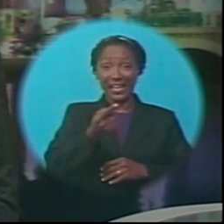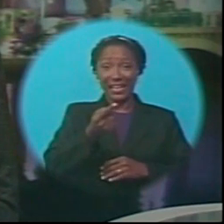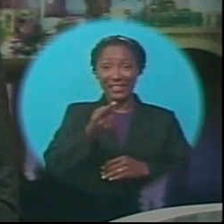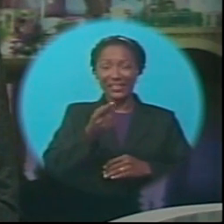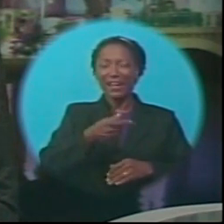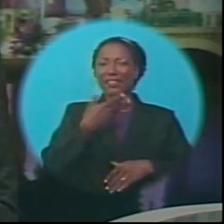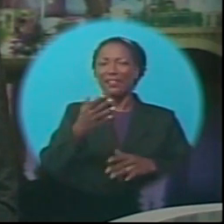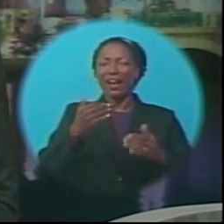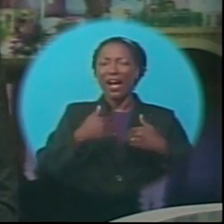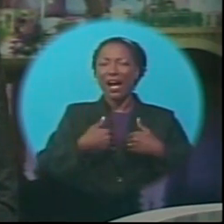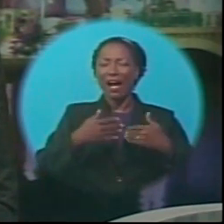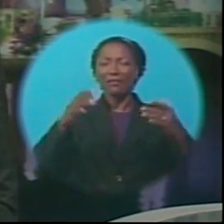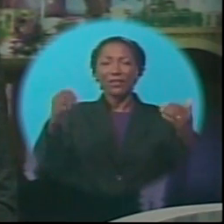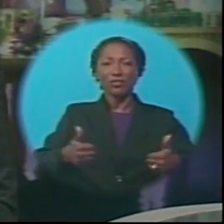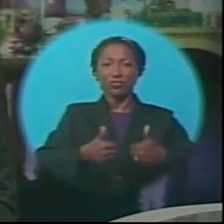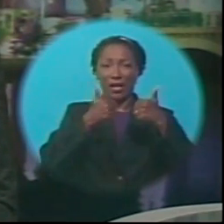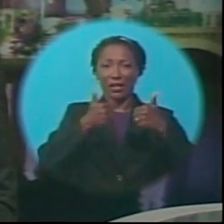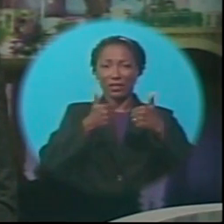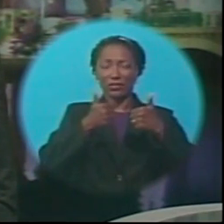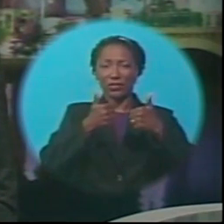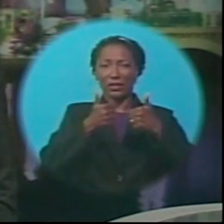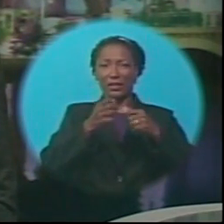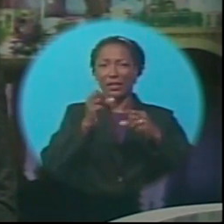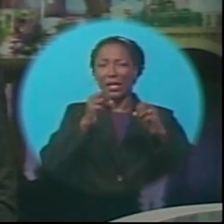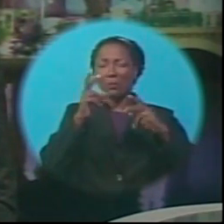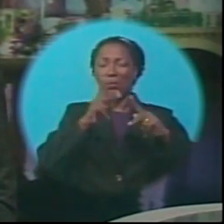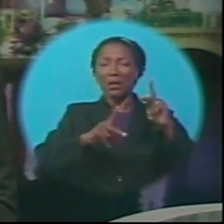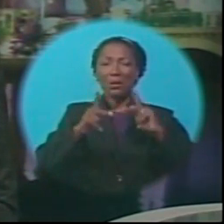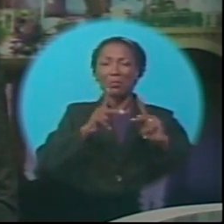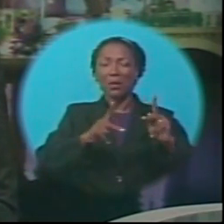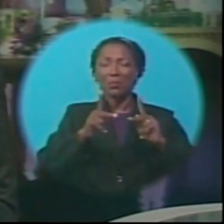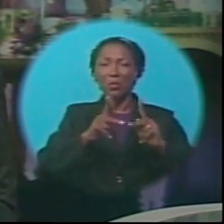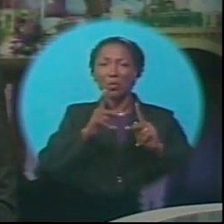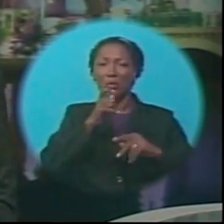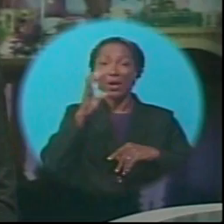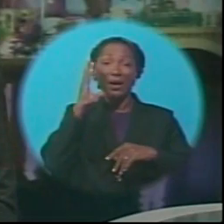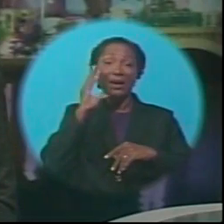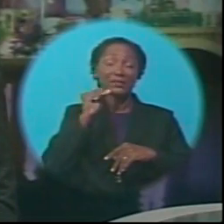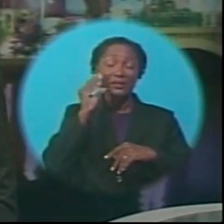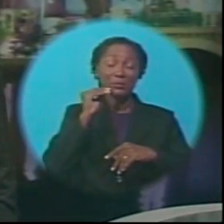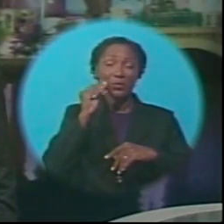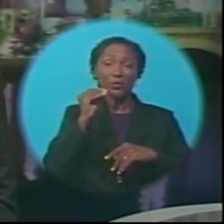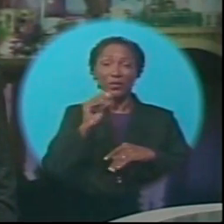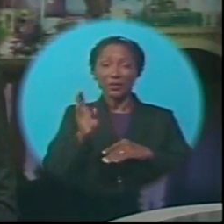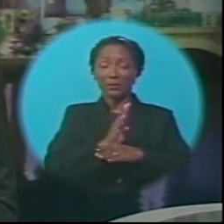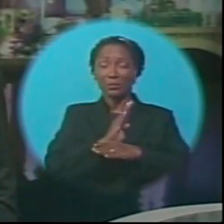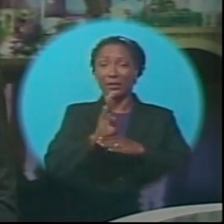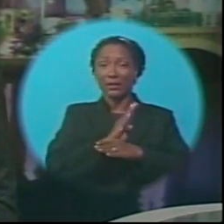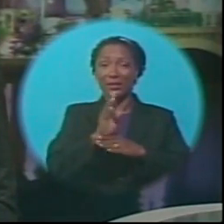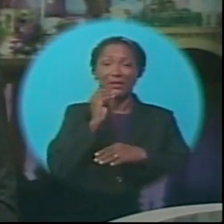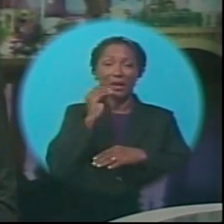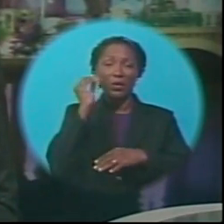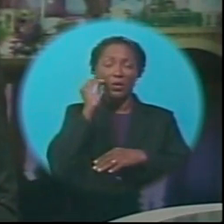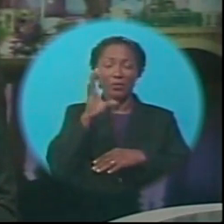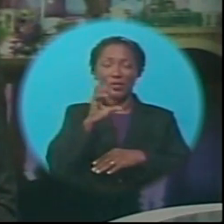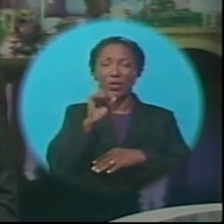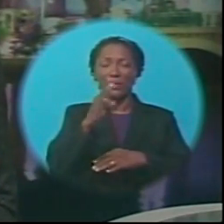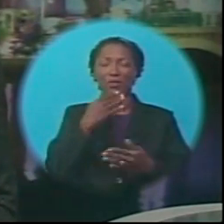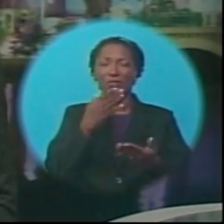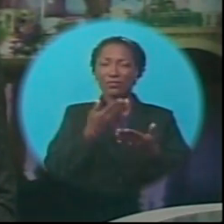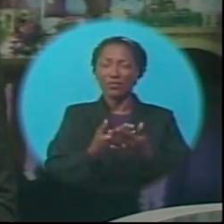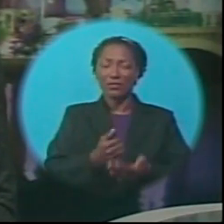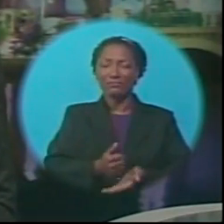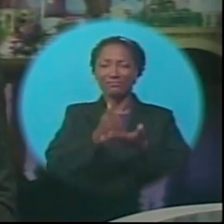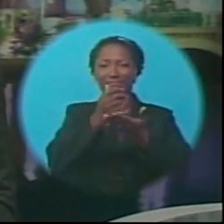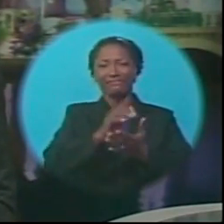challenges some in the diaspora have experienced doing business here at home, the COB offers this group some peace of mind.